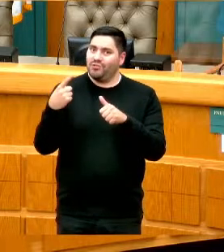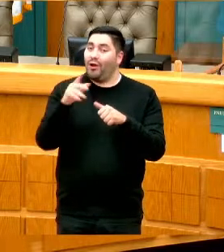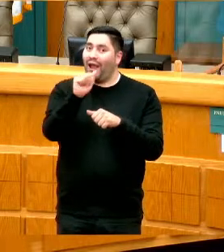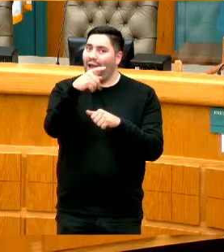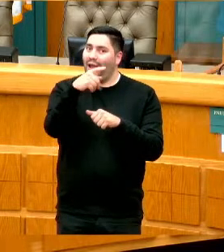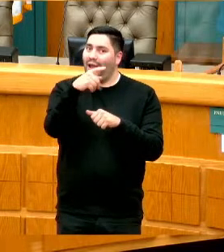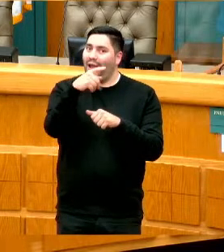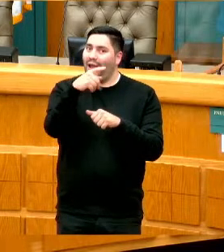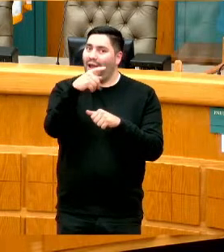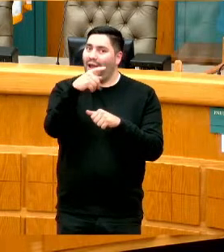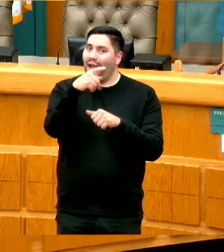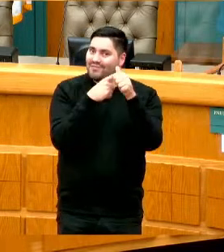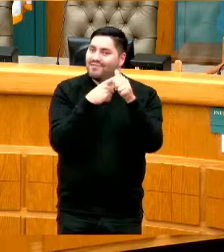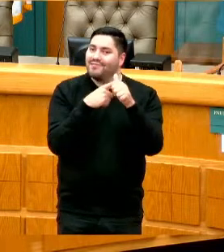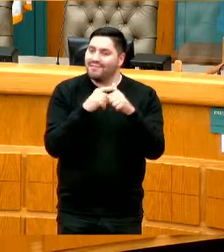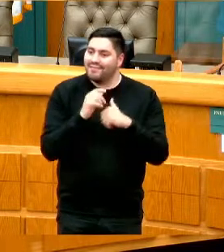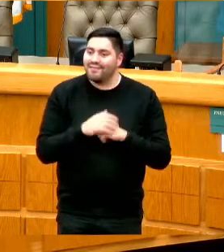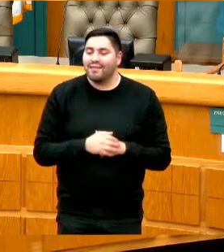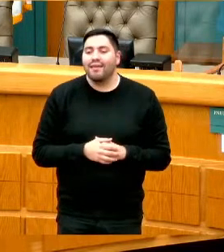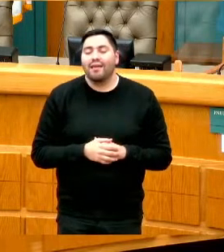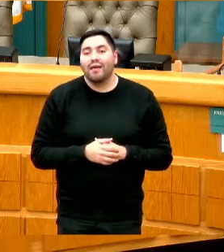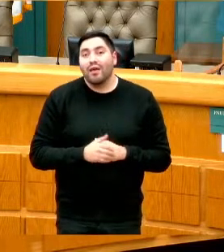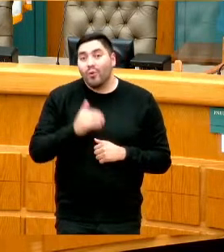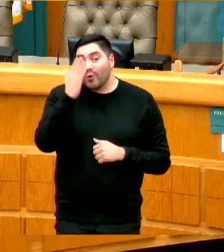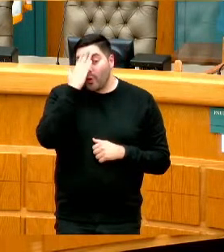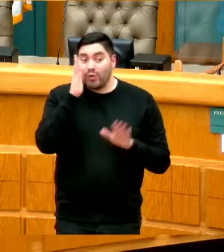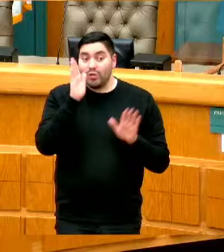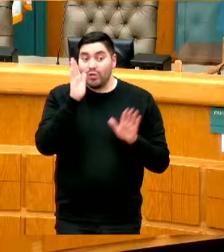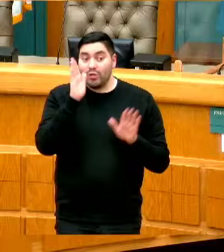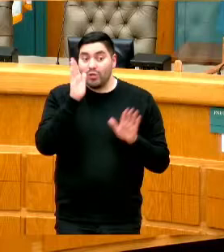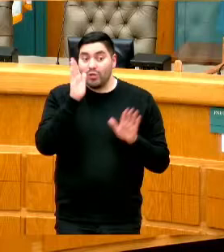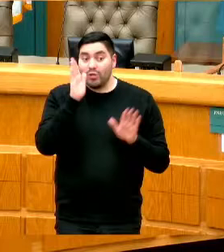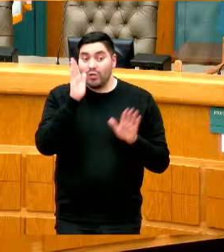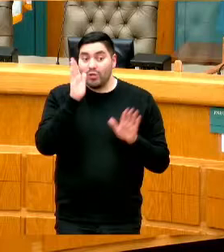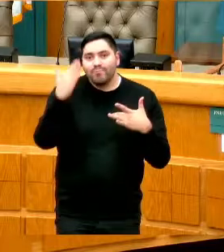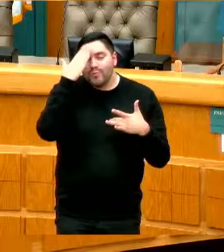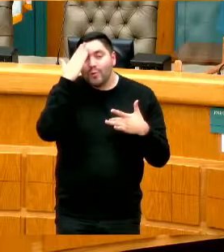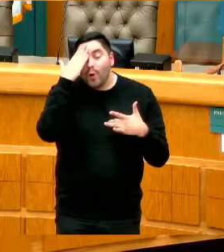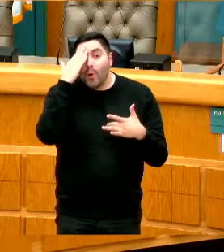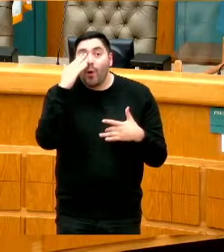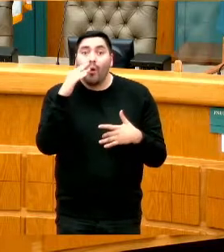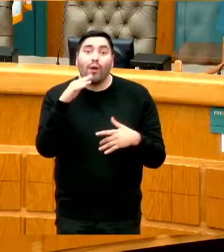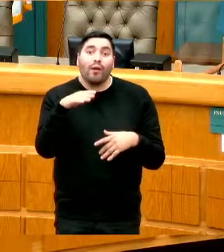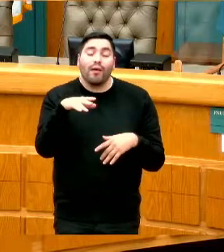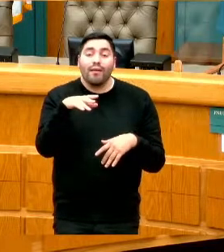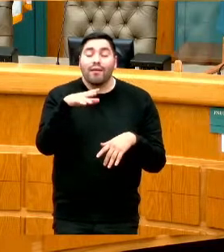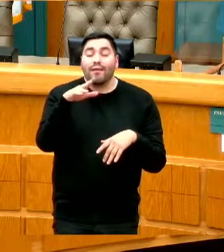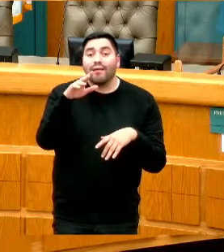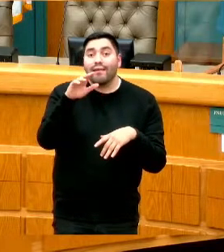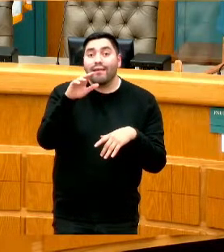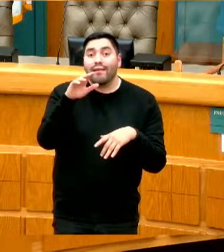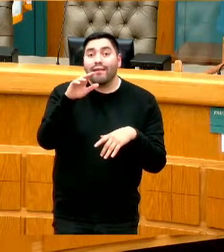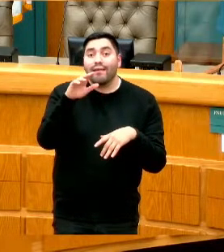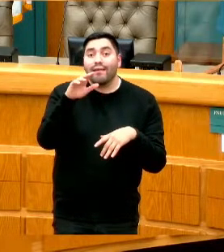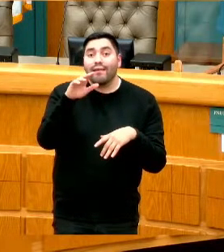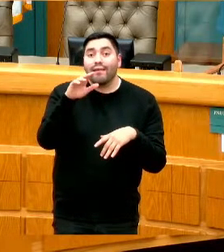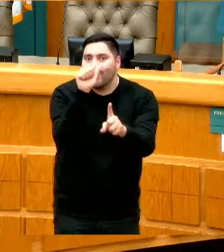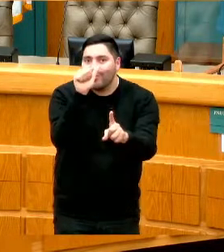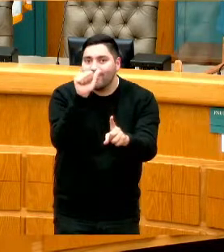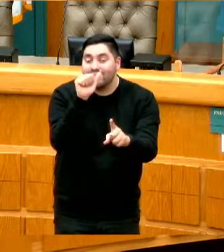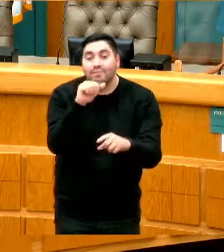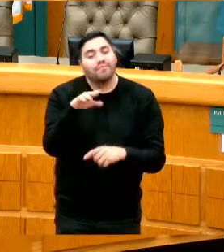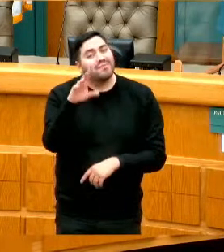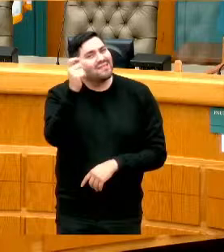which is literally known, particularly with children, worldwide as April Fool's Day. But I want to be very clear about